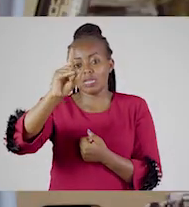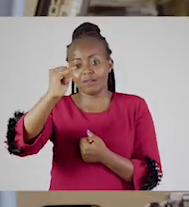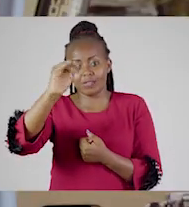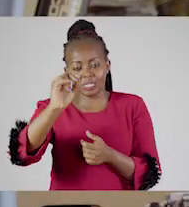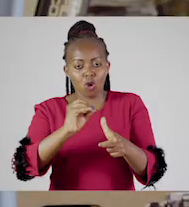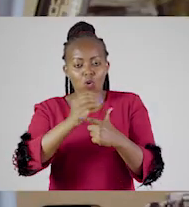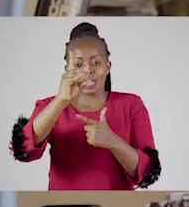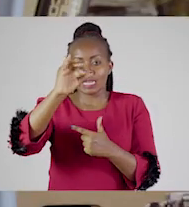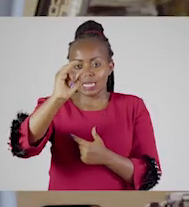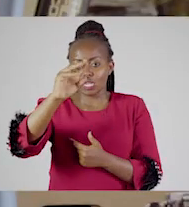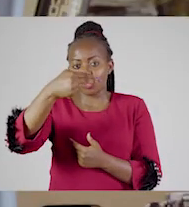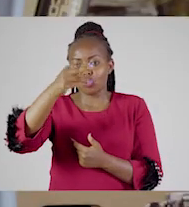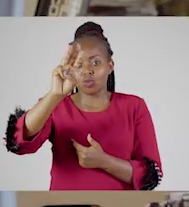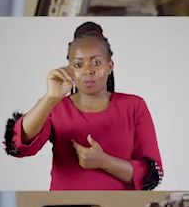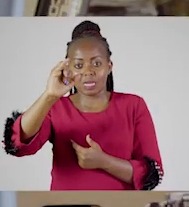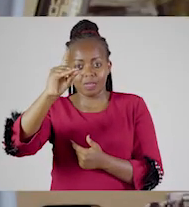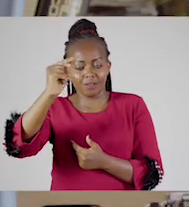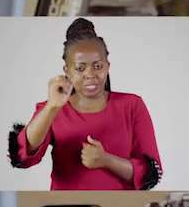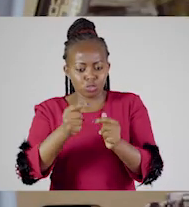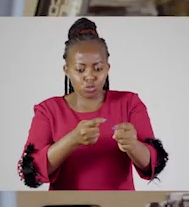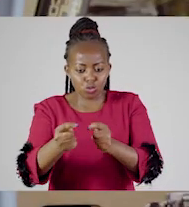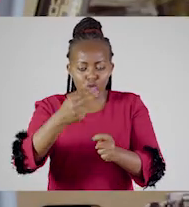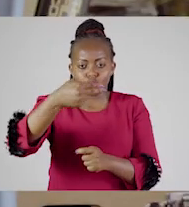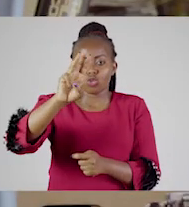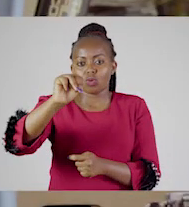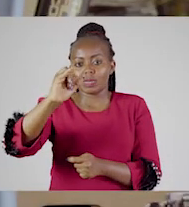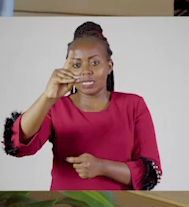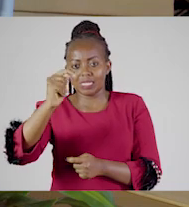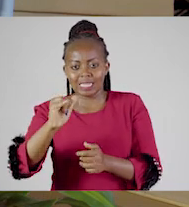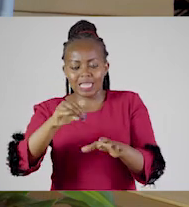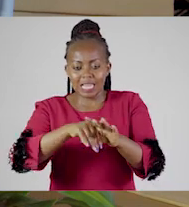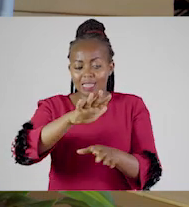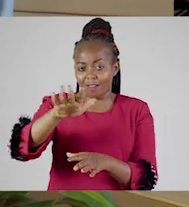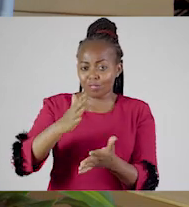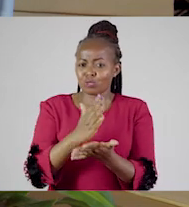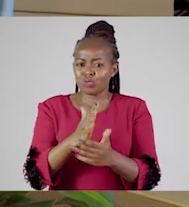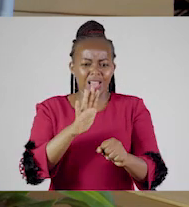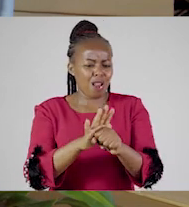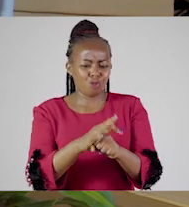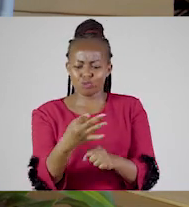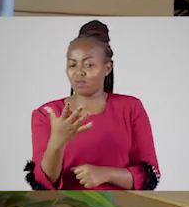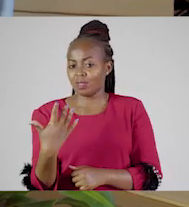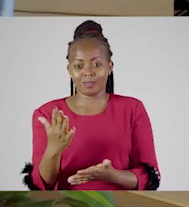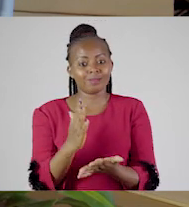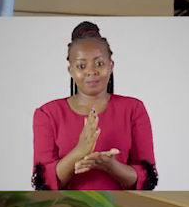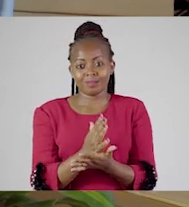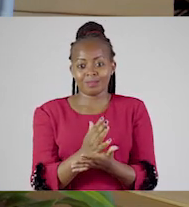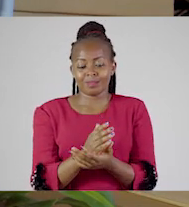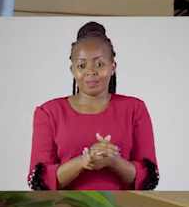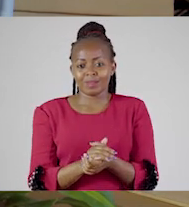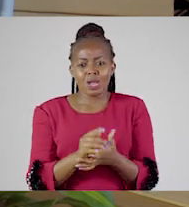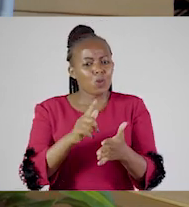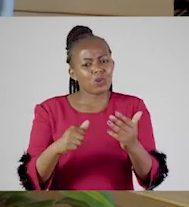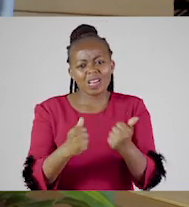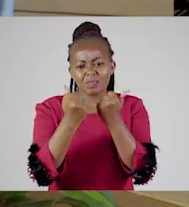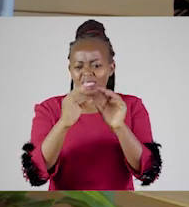or dehumidifiers to control humidity levels within buildings. So that's a lot of equipment. Oh, yes, and